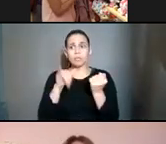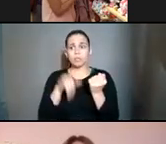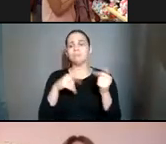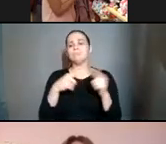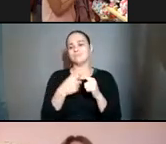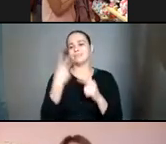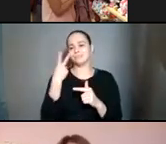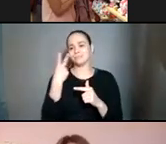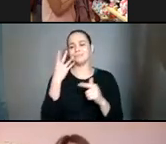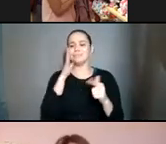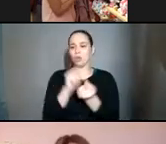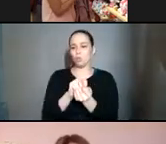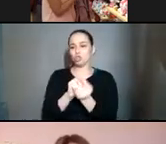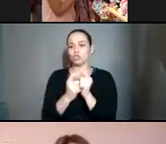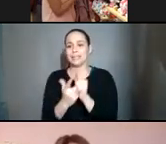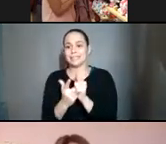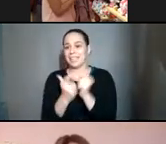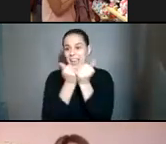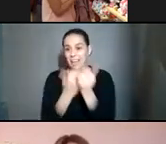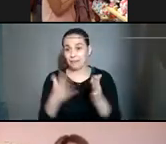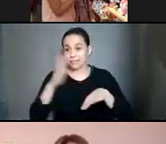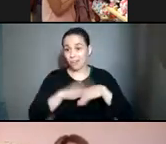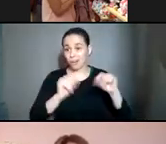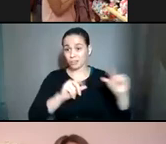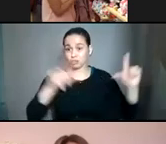from English to Spanish.